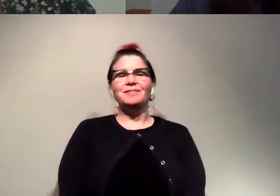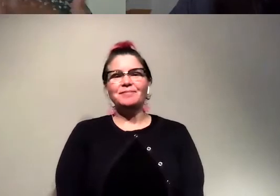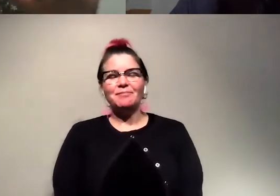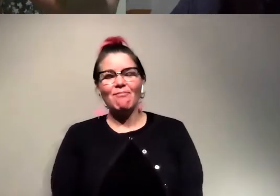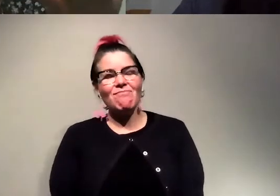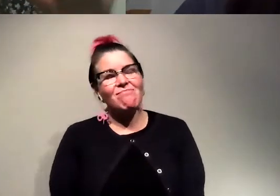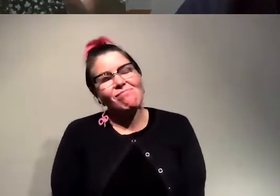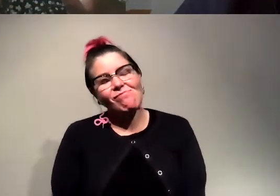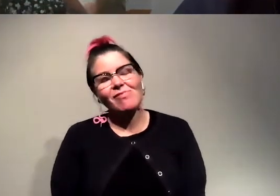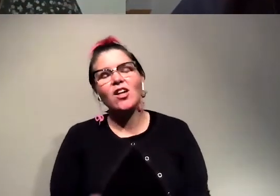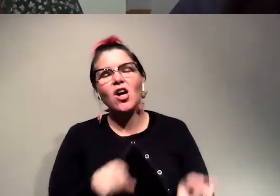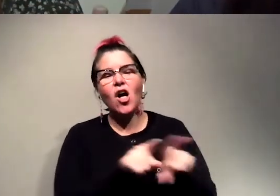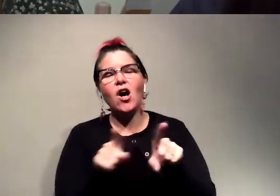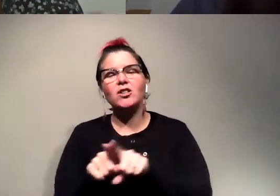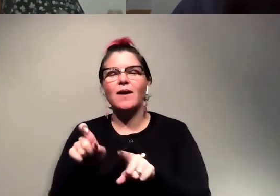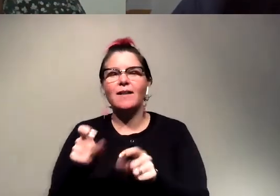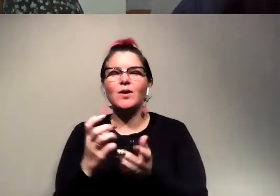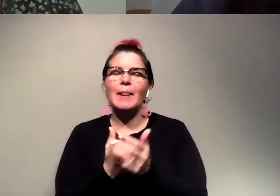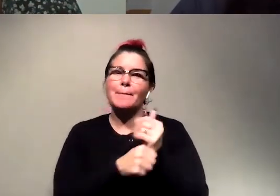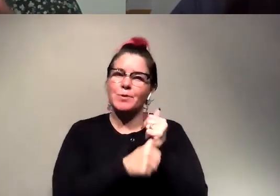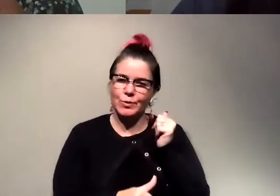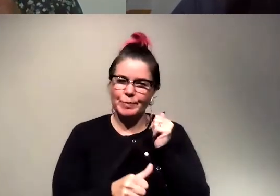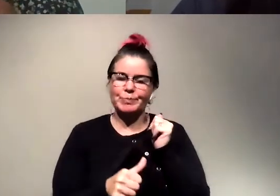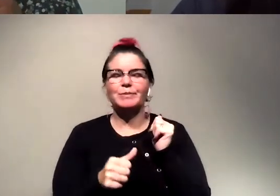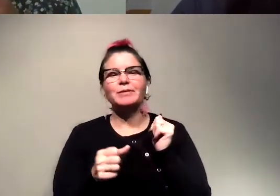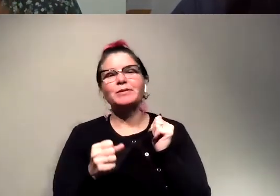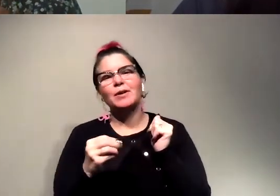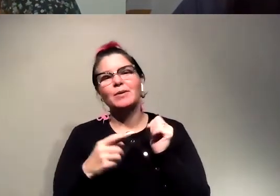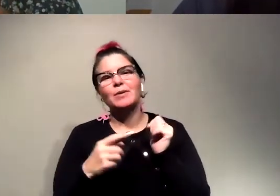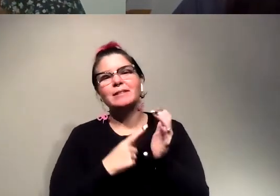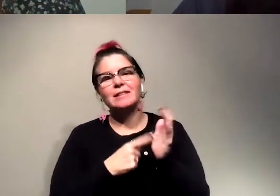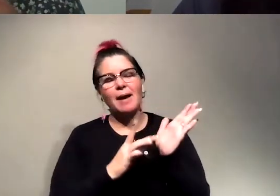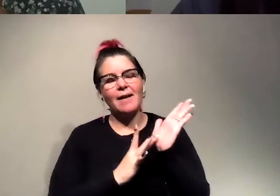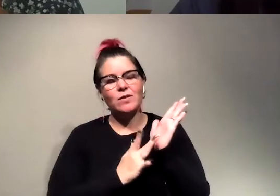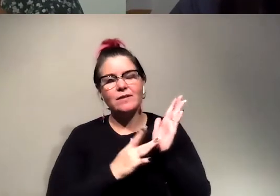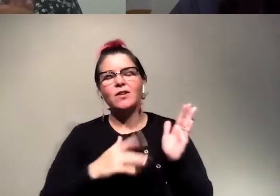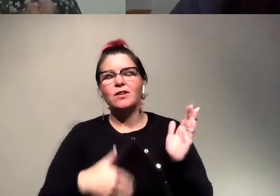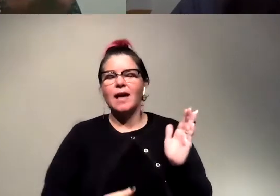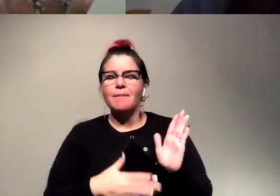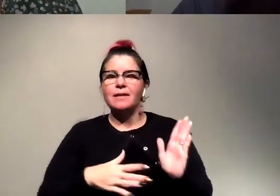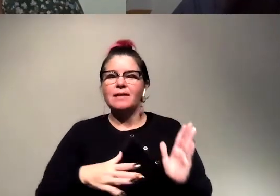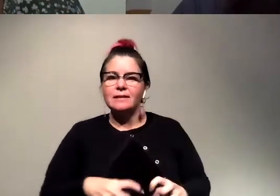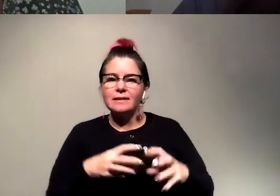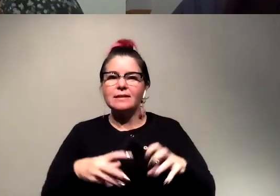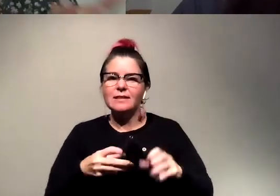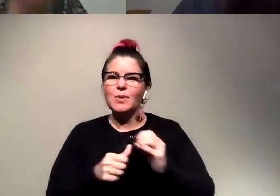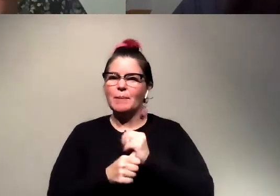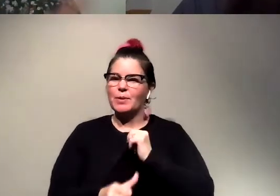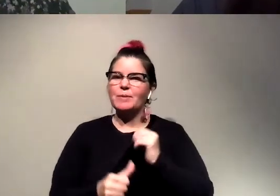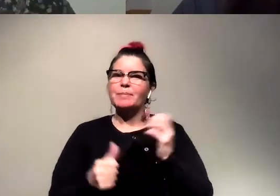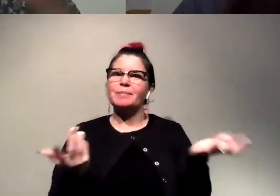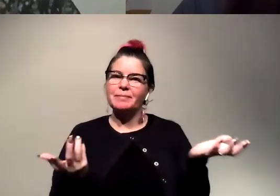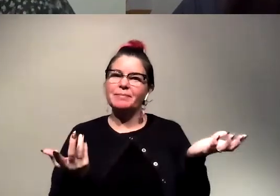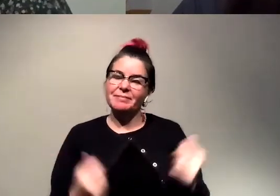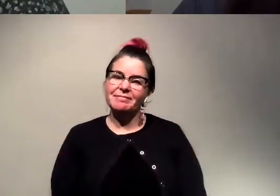But and I also have to collect poop. So sometimes I have to massage their tummies so that they poop. So I